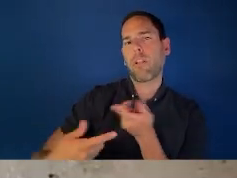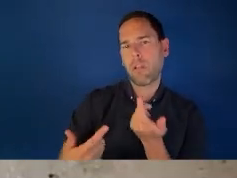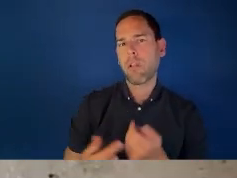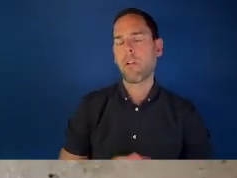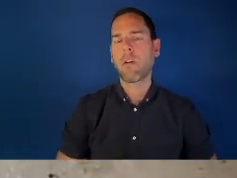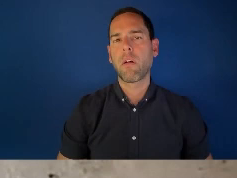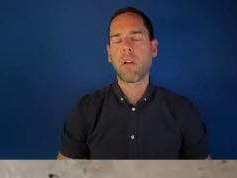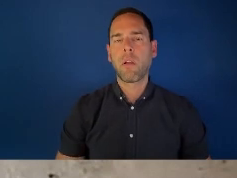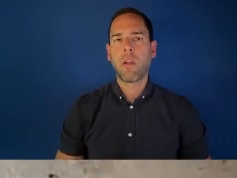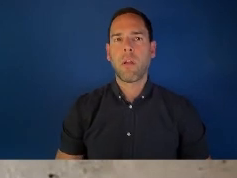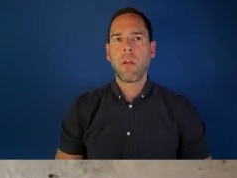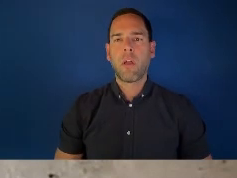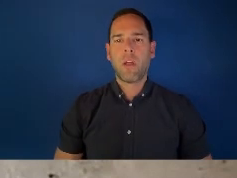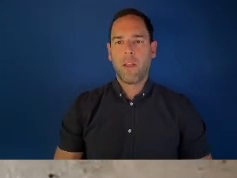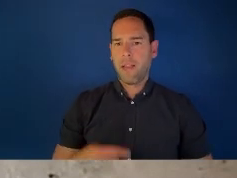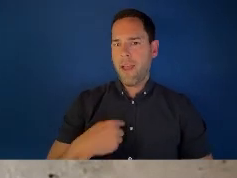else.